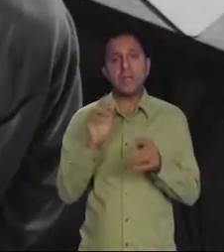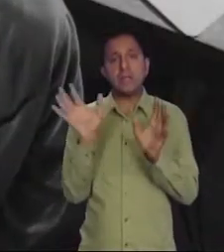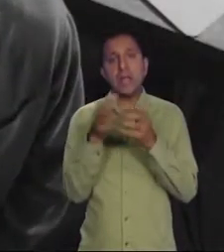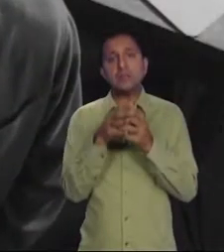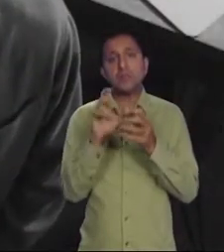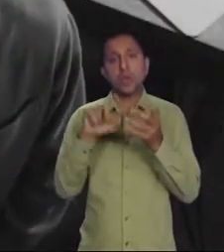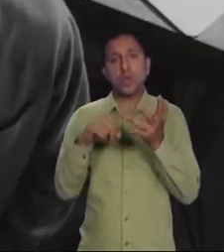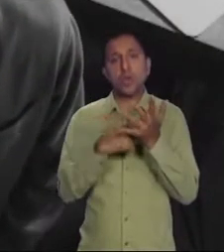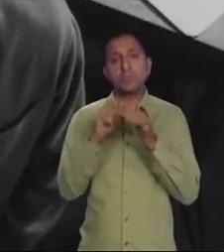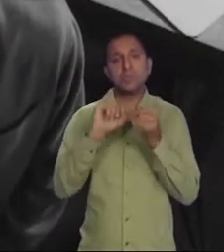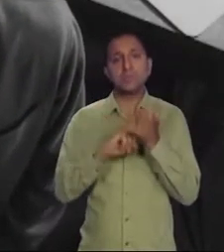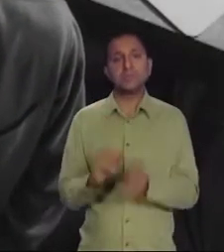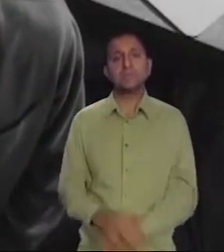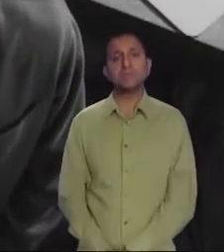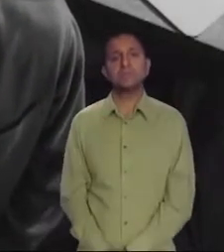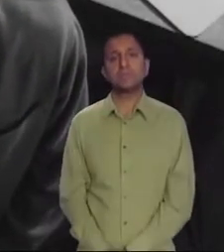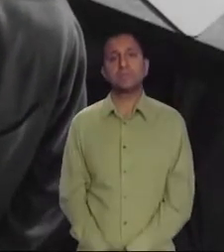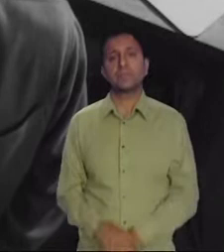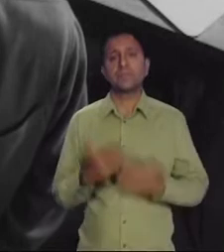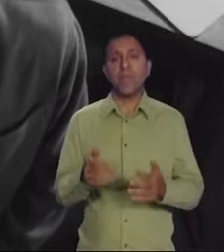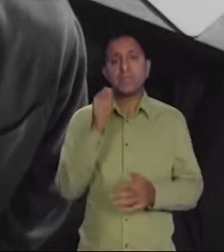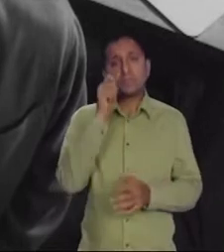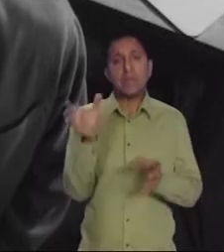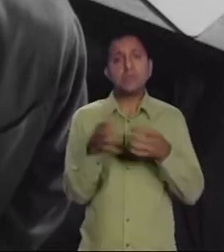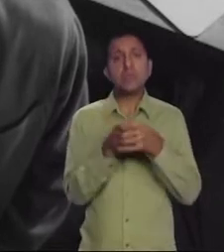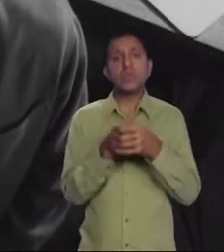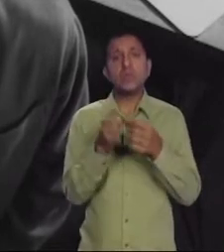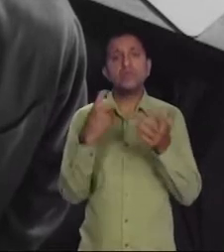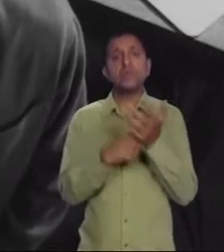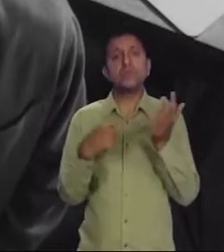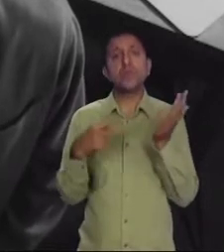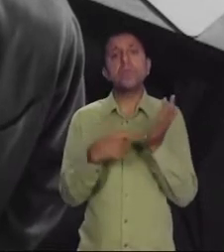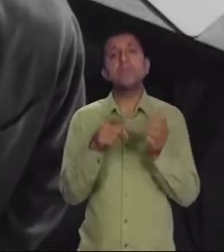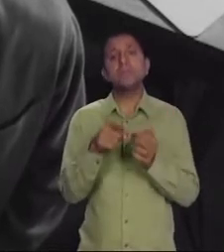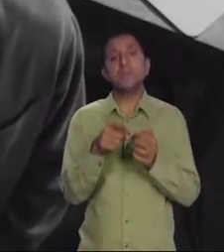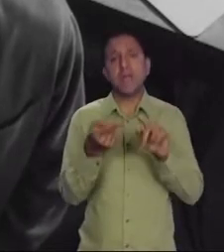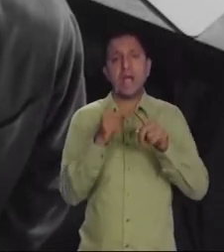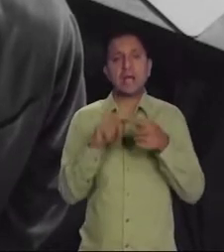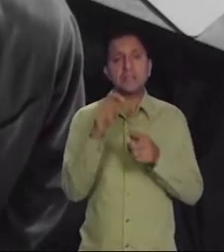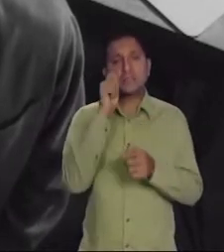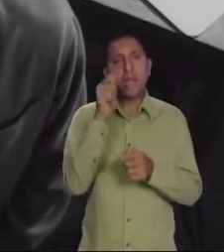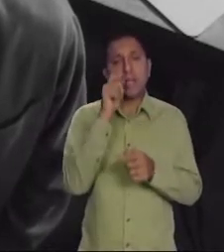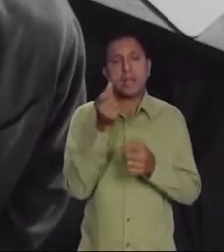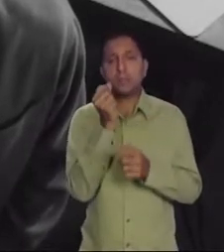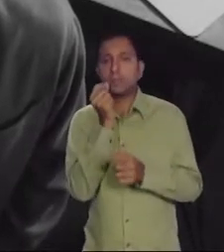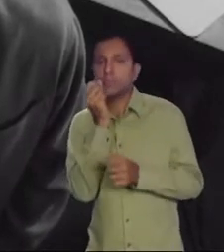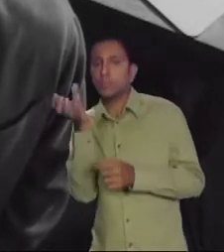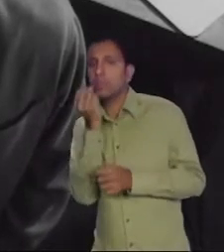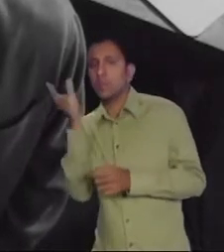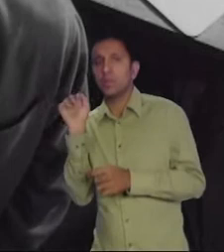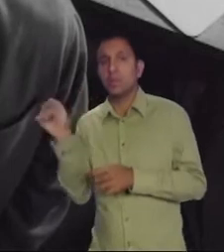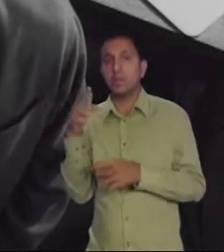Now on Spy School, Richard Tomlinson, an ex-spy and whistleblower who will be arrested by the British government when he returns to British